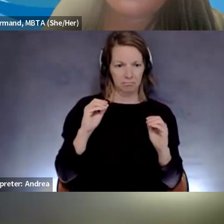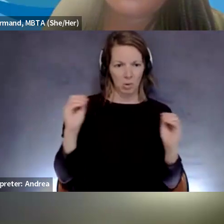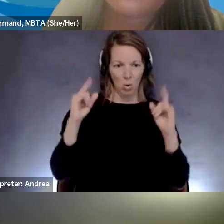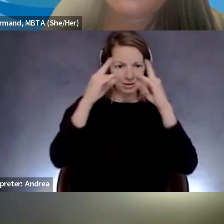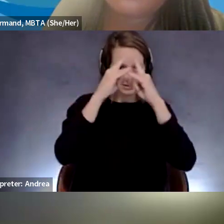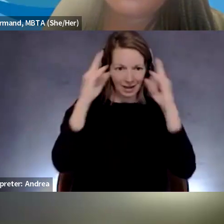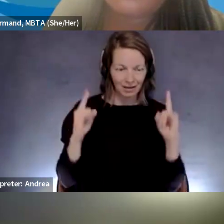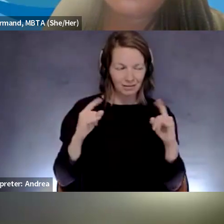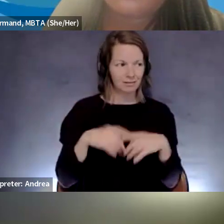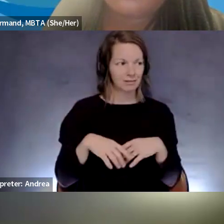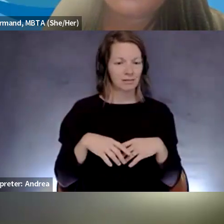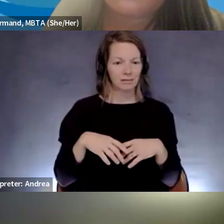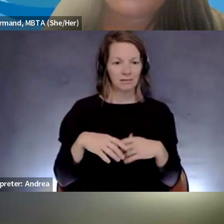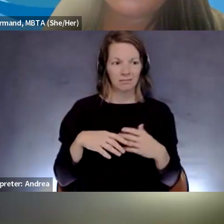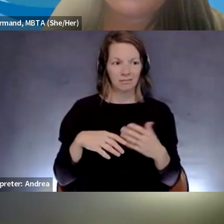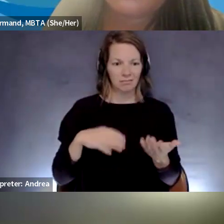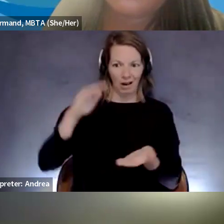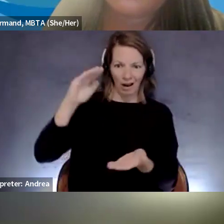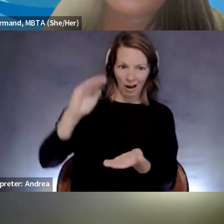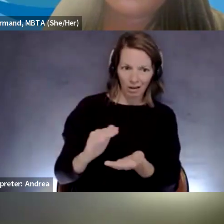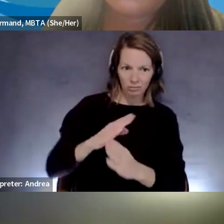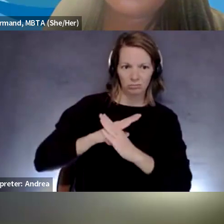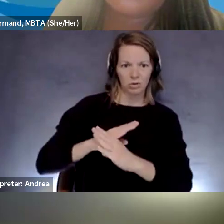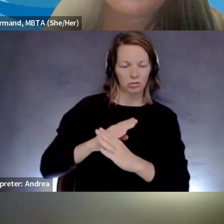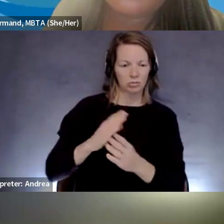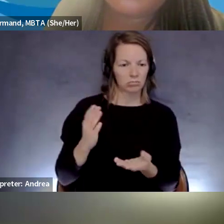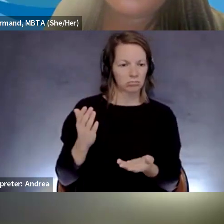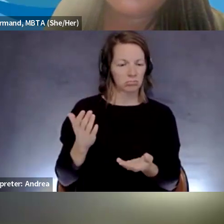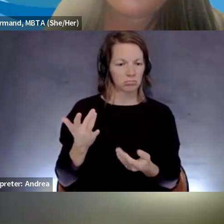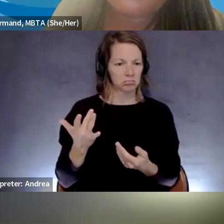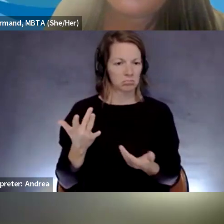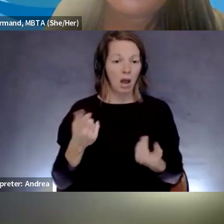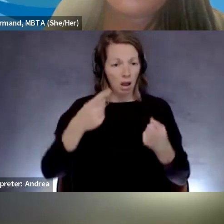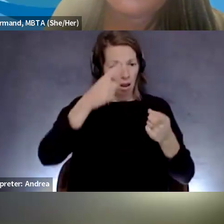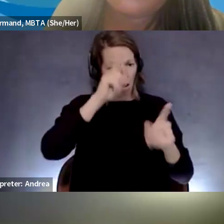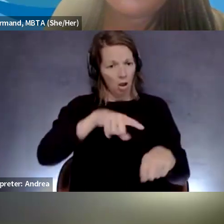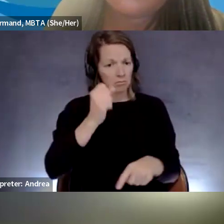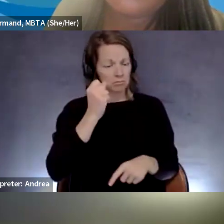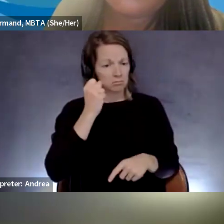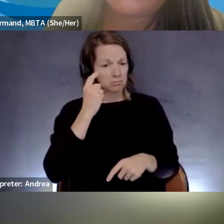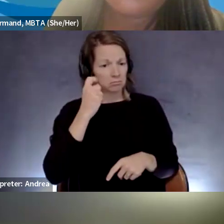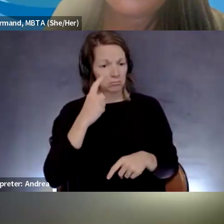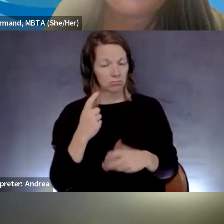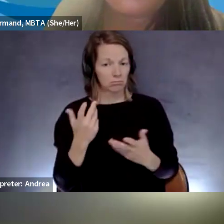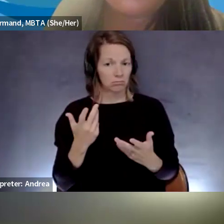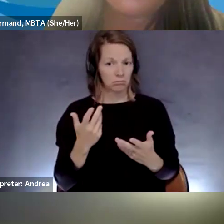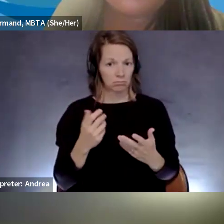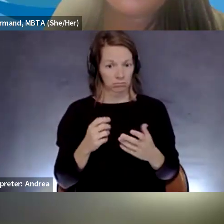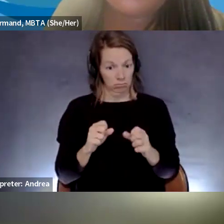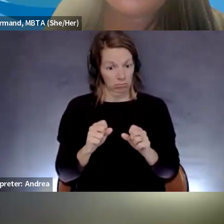amount of backup protections. I agree that it can be